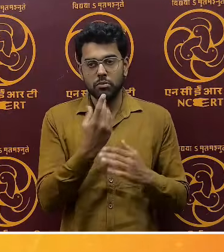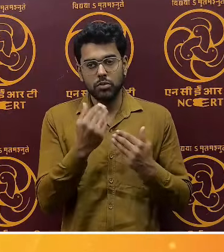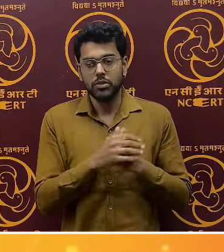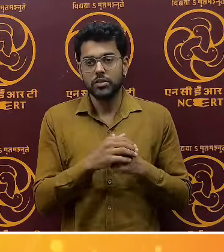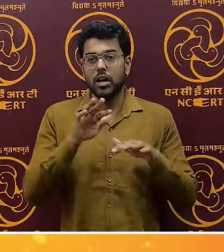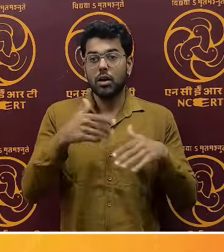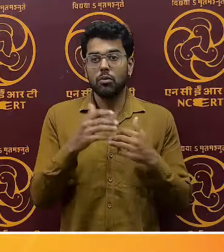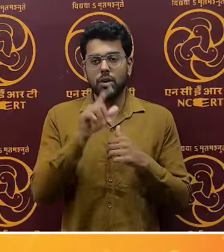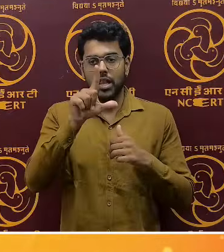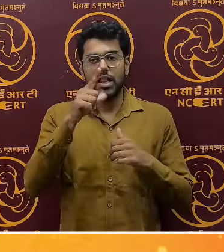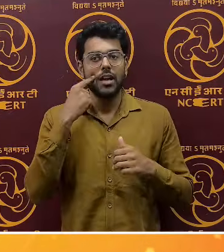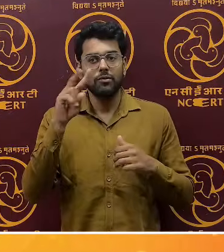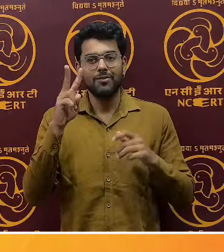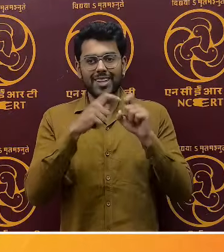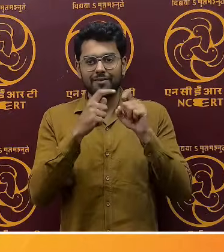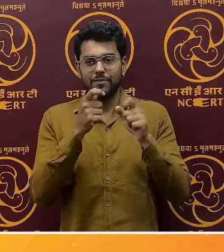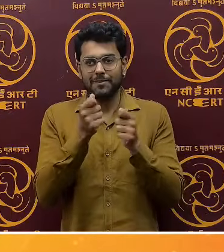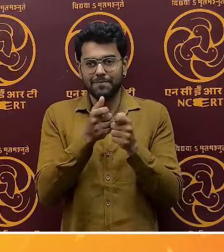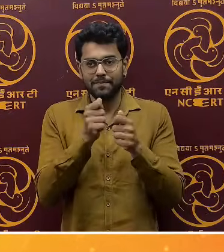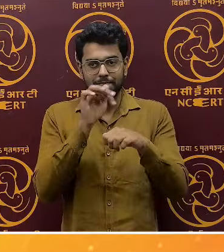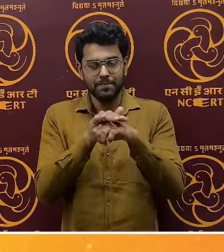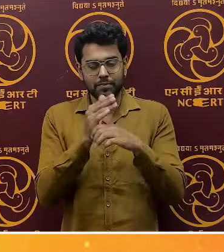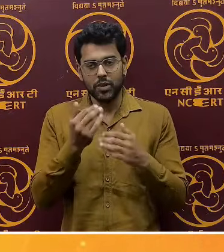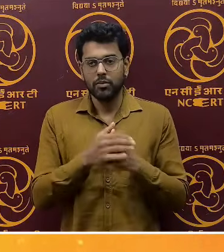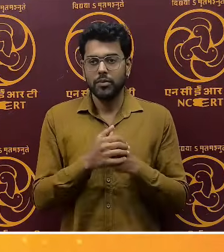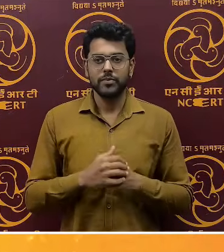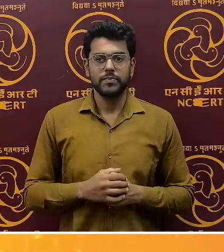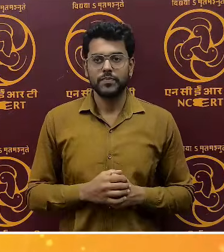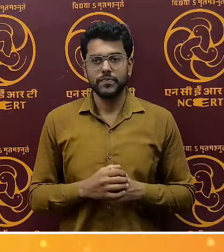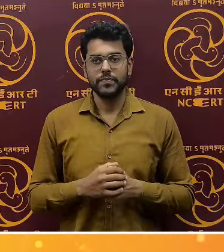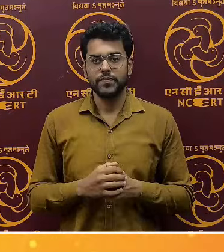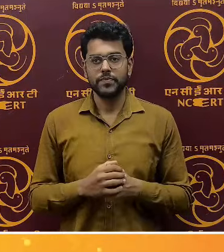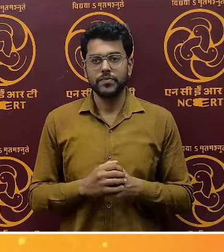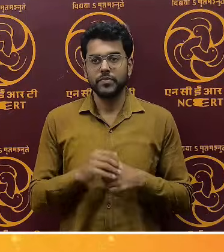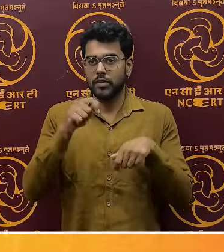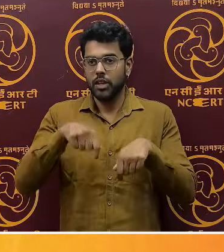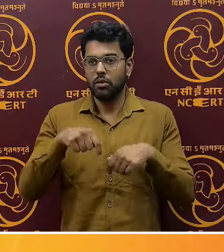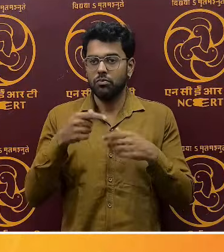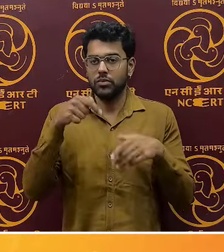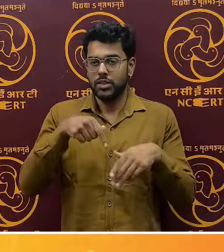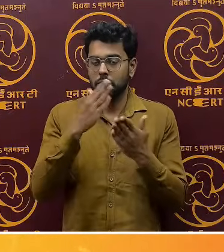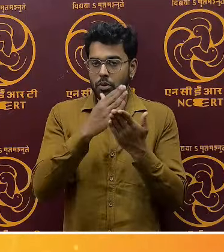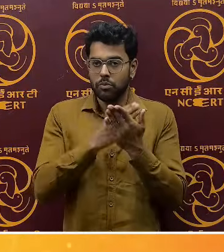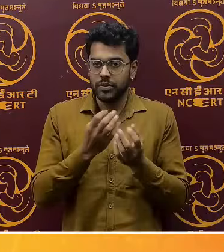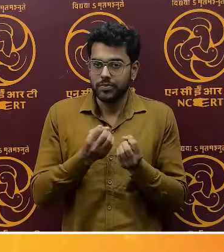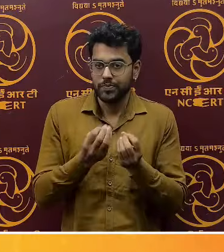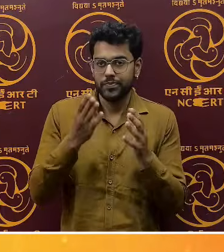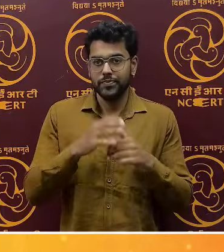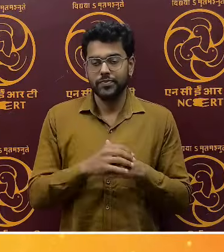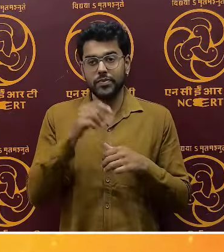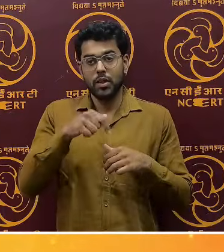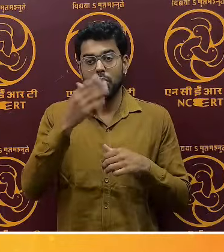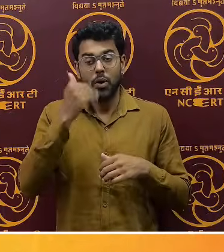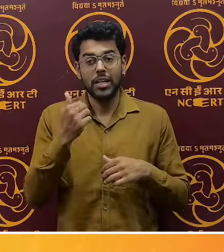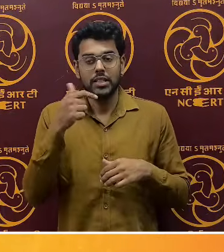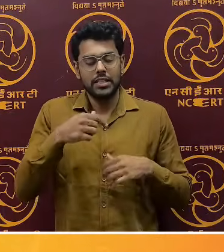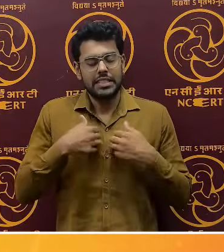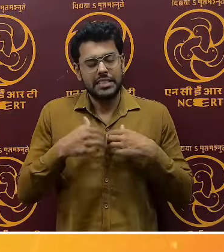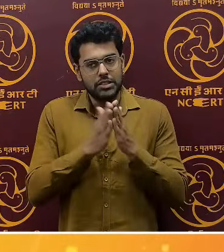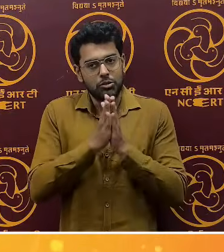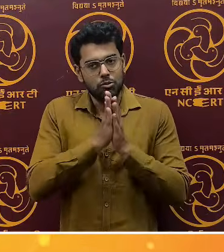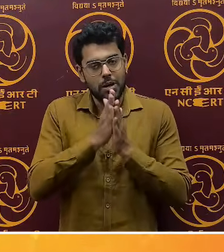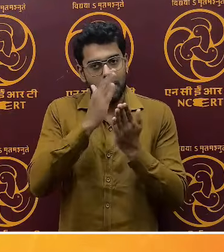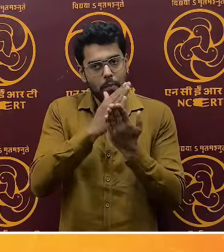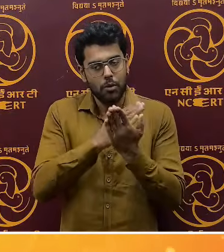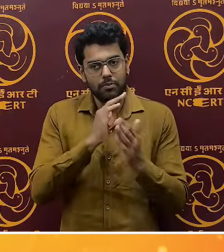box, and that facility is available there. So let's start the session. Let's begin the session because it's going to be an interesting